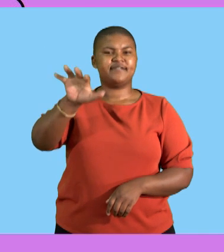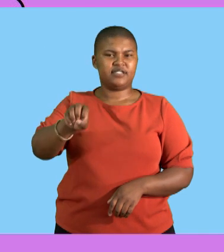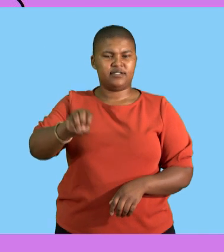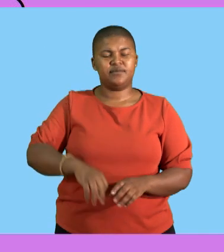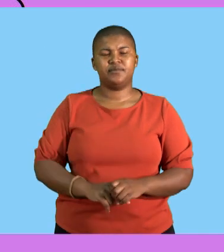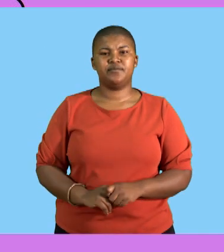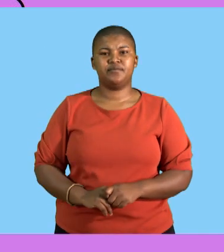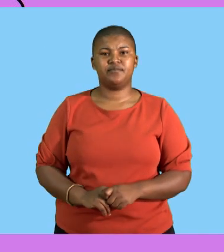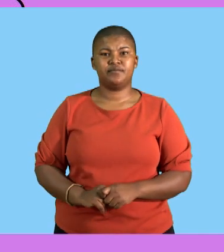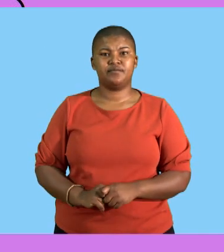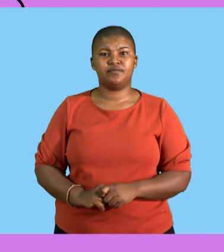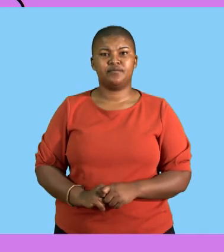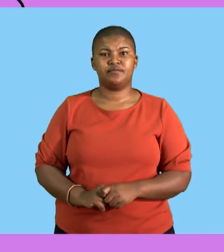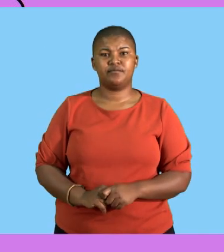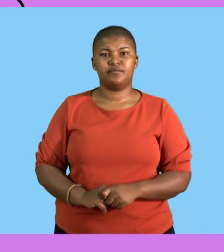4,650,